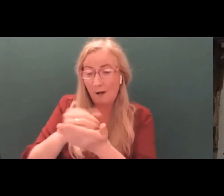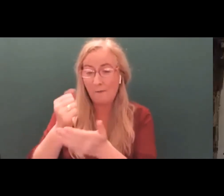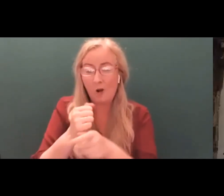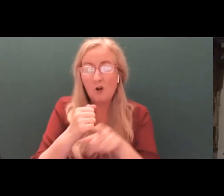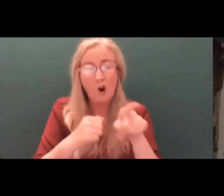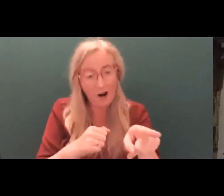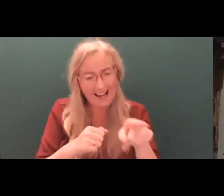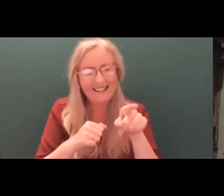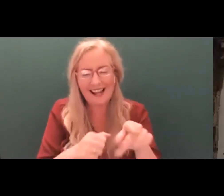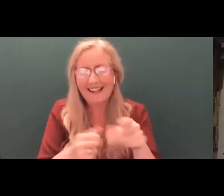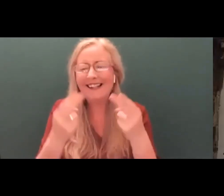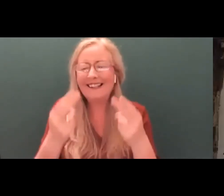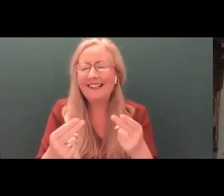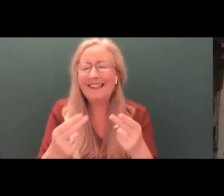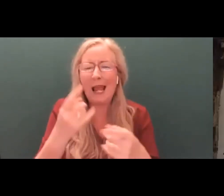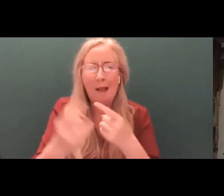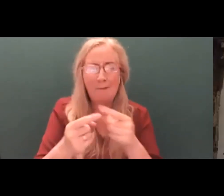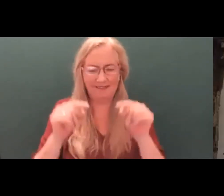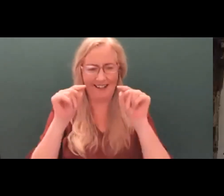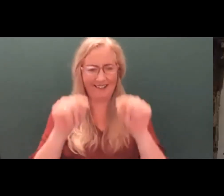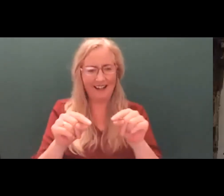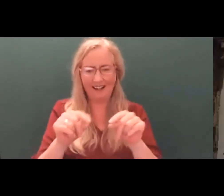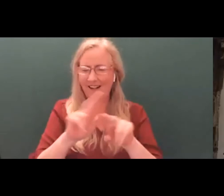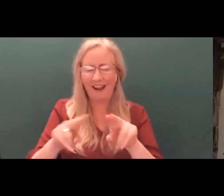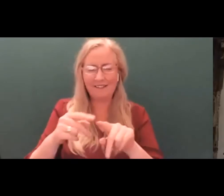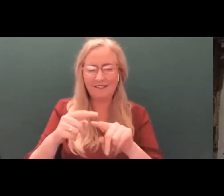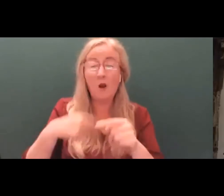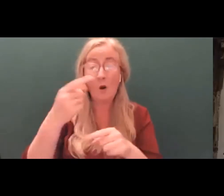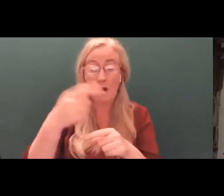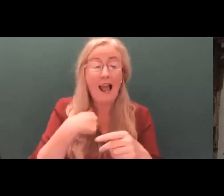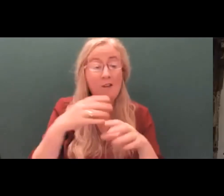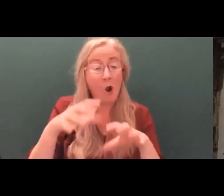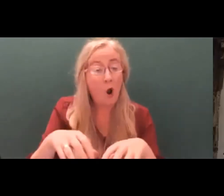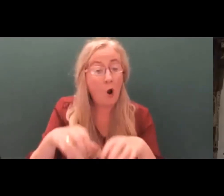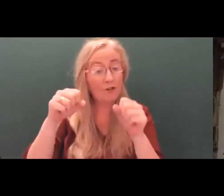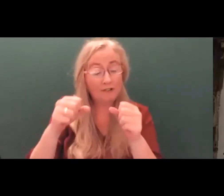needed to happen then, not later. We had a host in